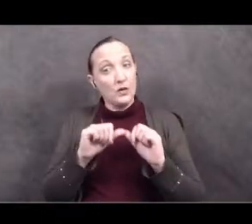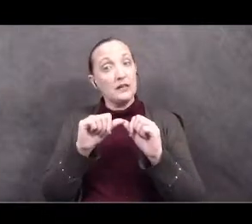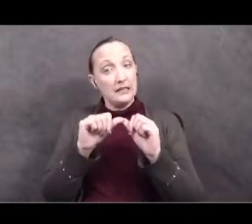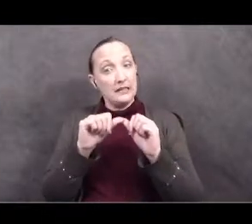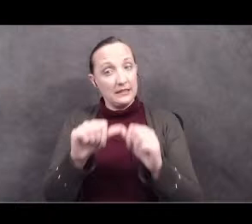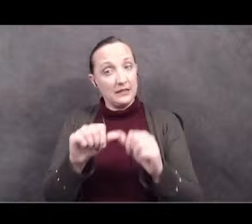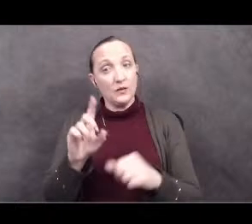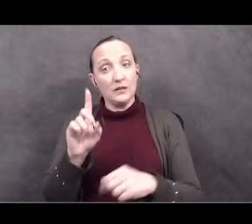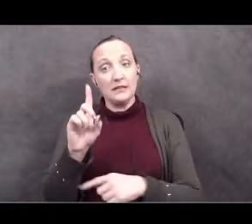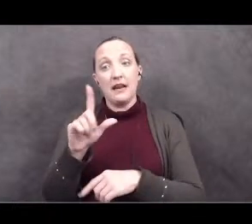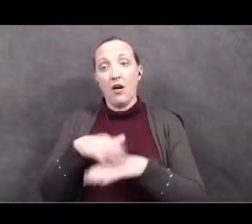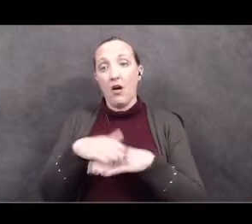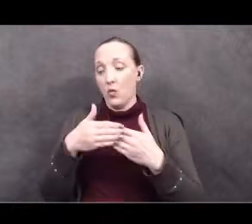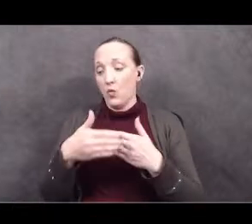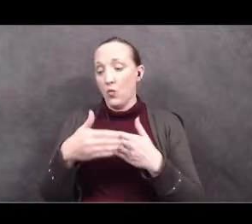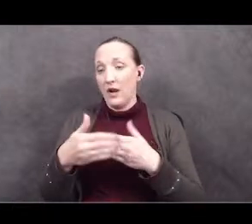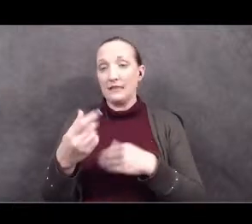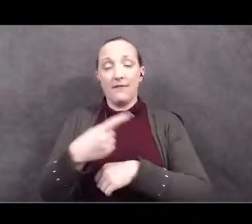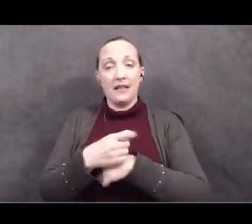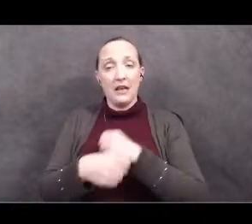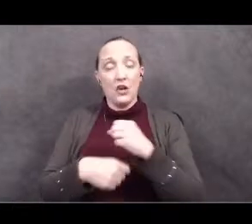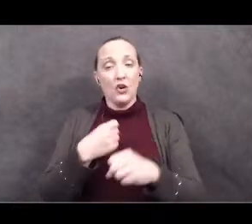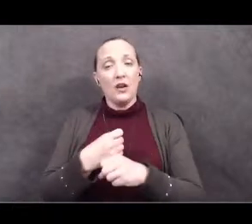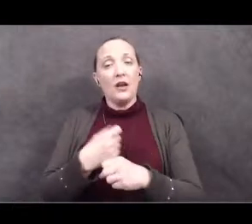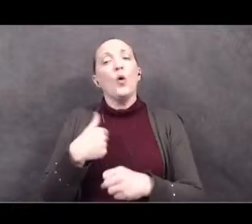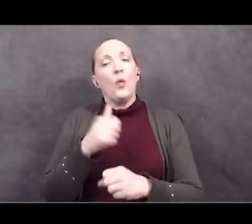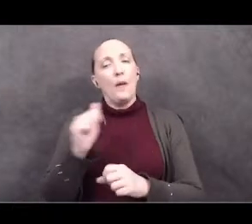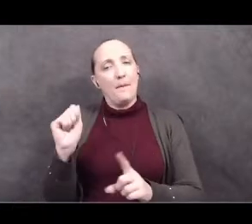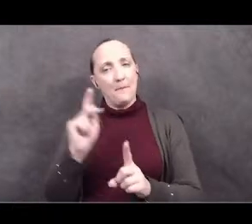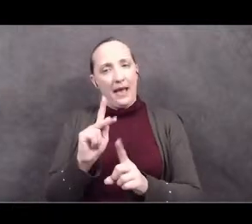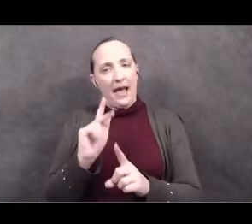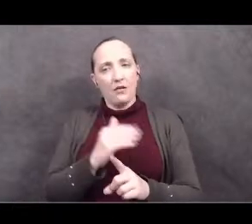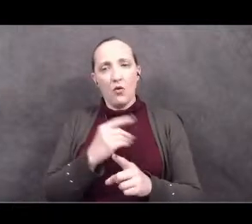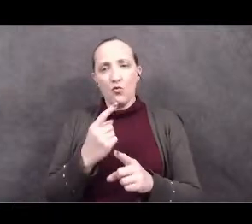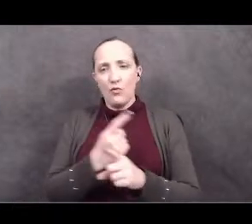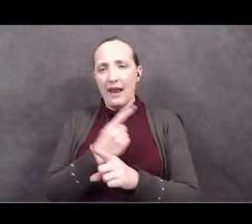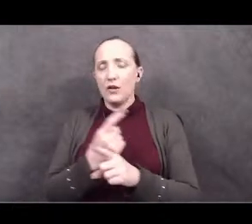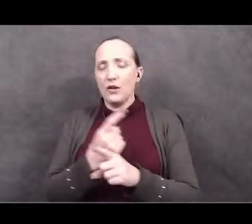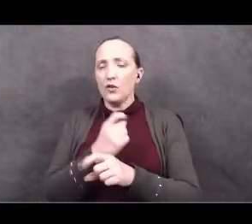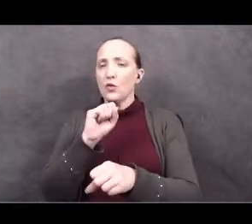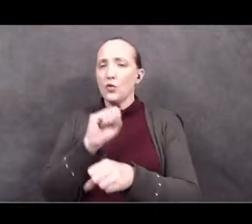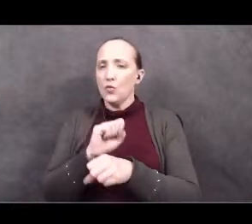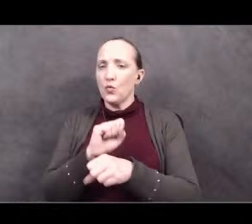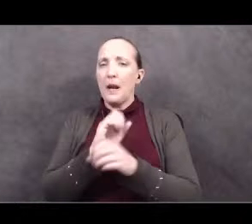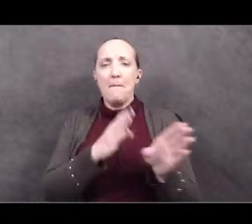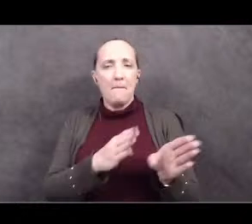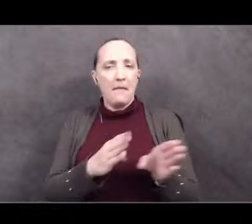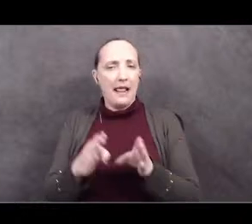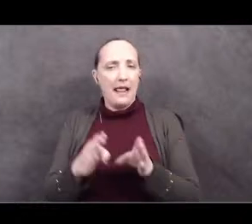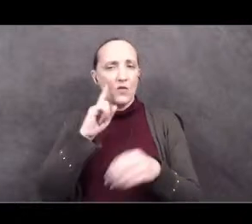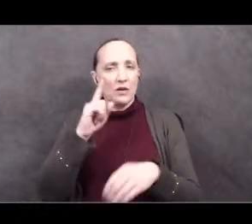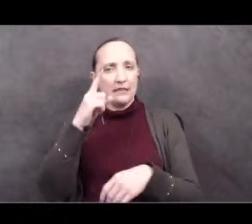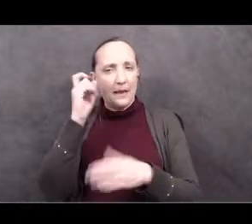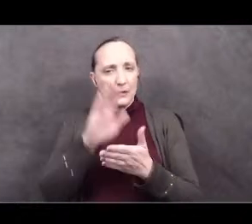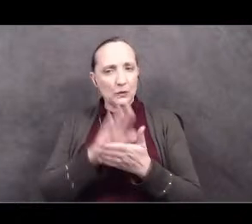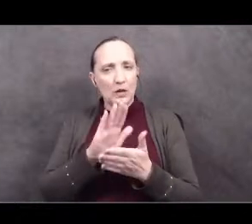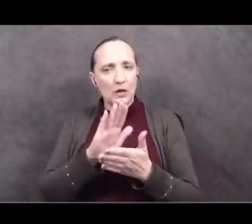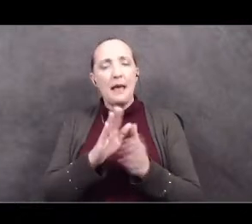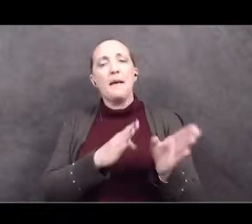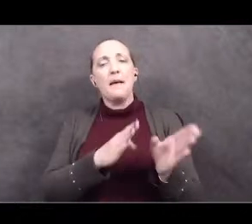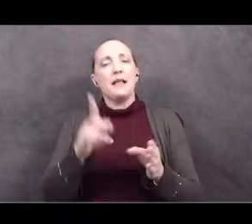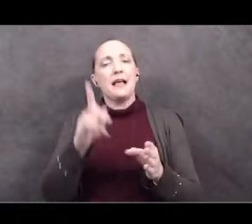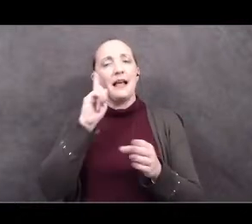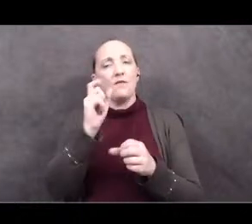of the year then we can get back to our regular work and planning for summer school um and next year school